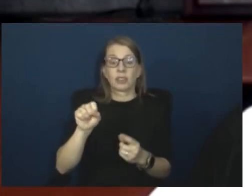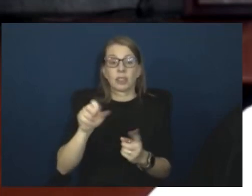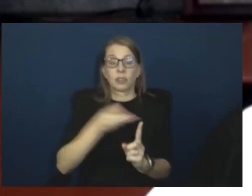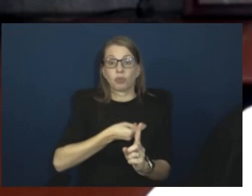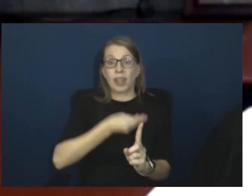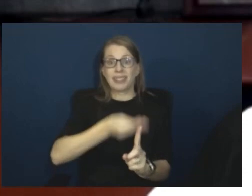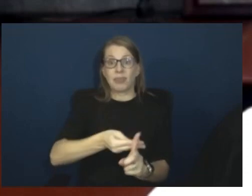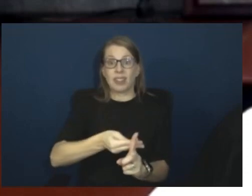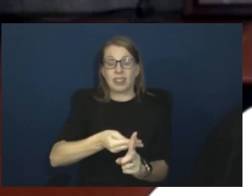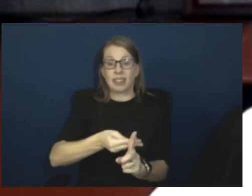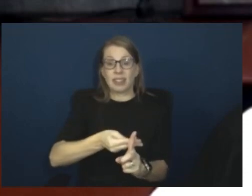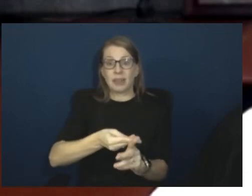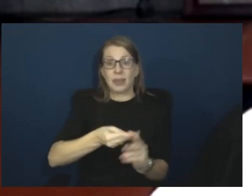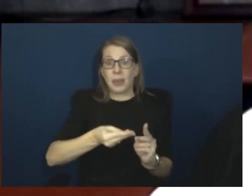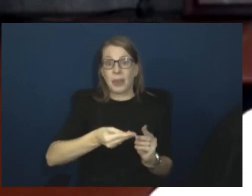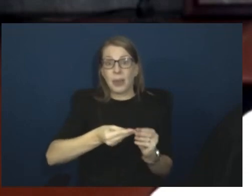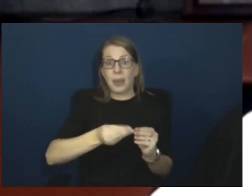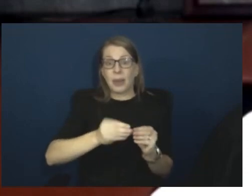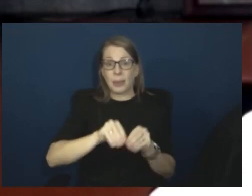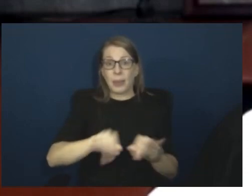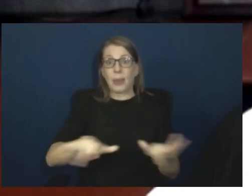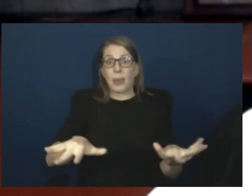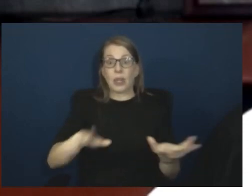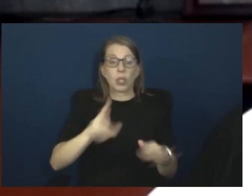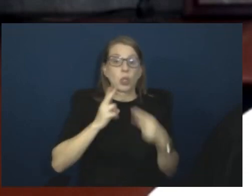very efficiently between humans,